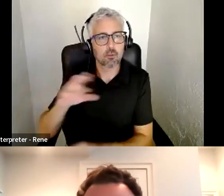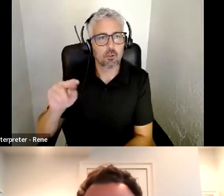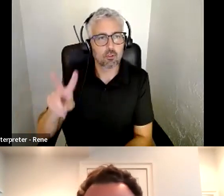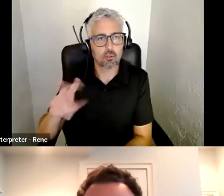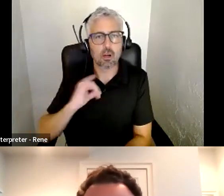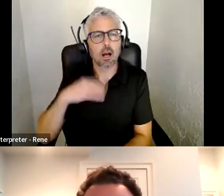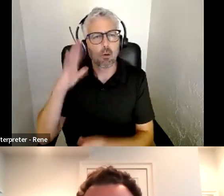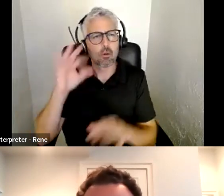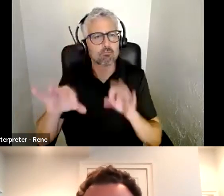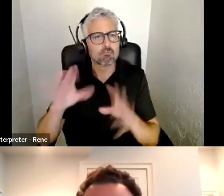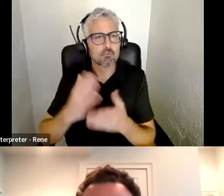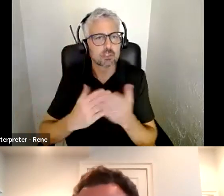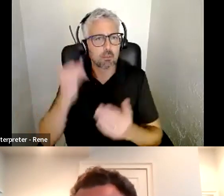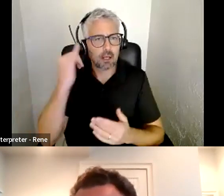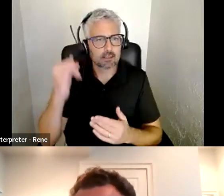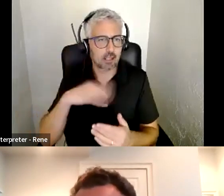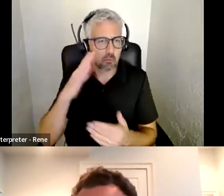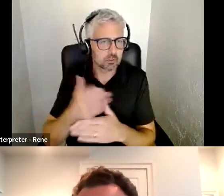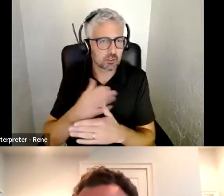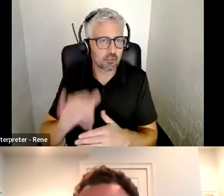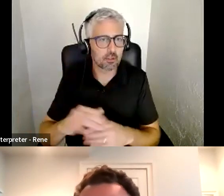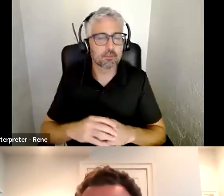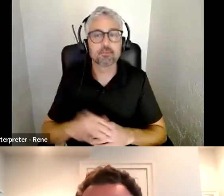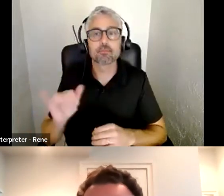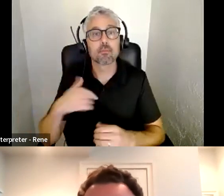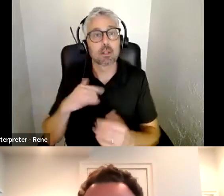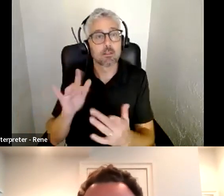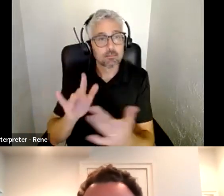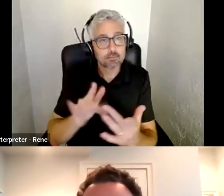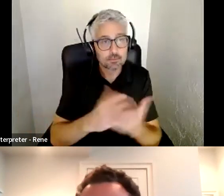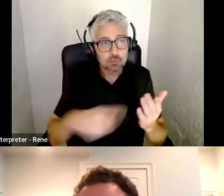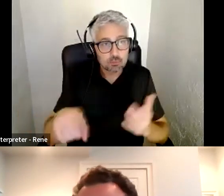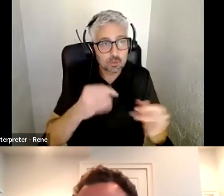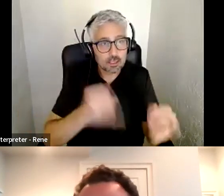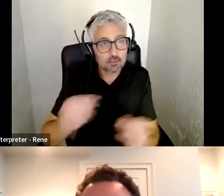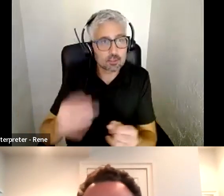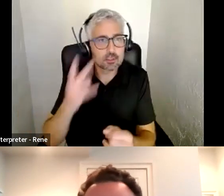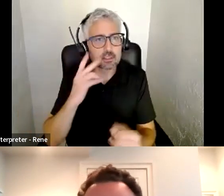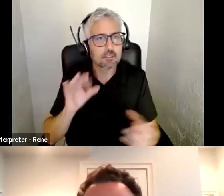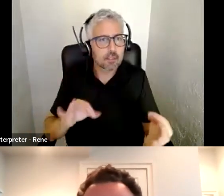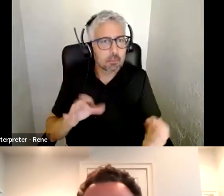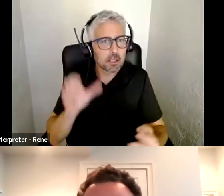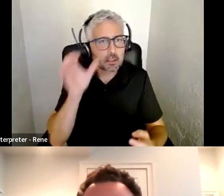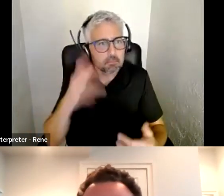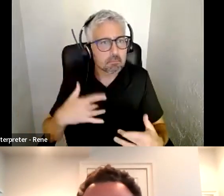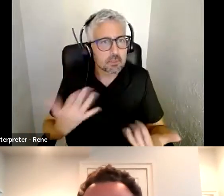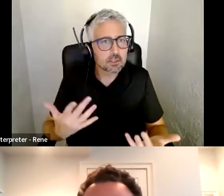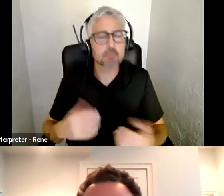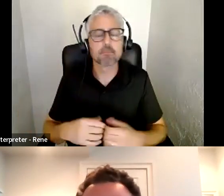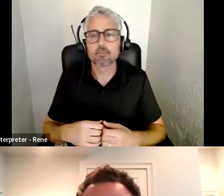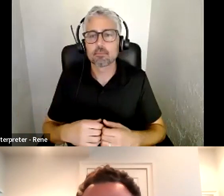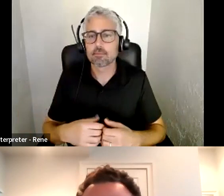I'd like to share with you folks. I've also started reaching out to some of you individually to get your feedback and see how things are going. As always, let me